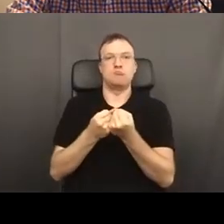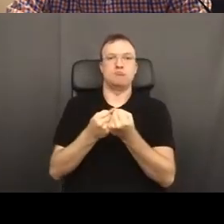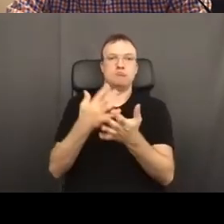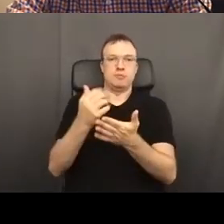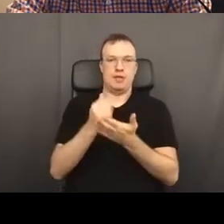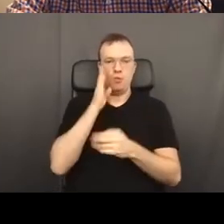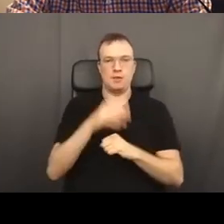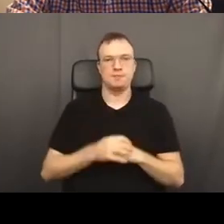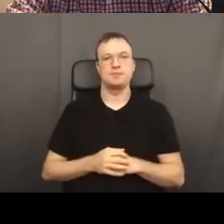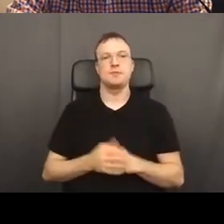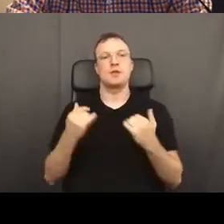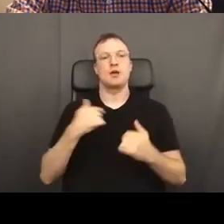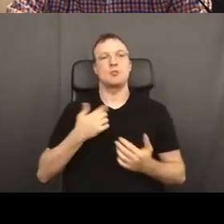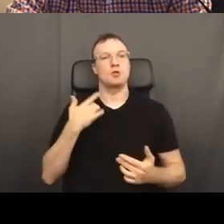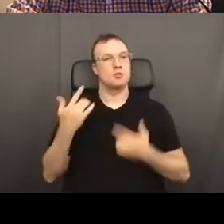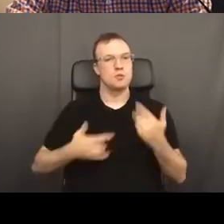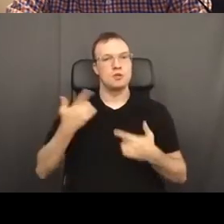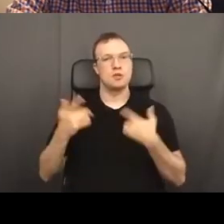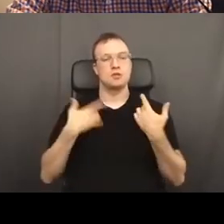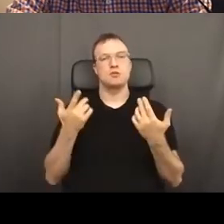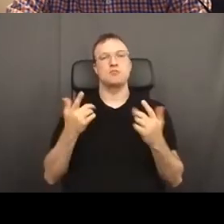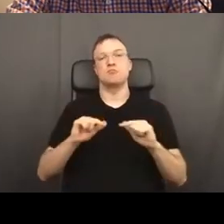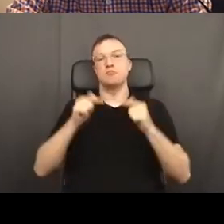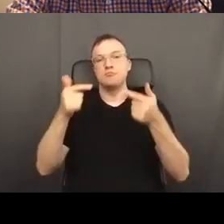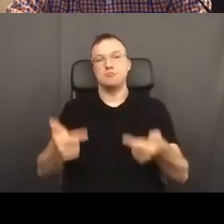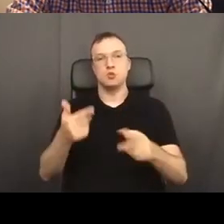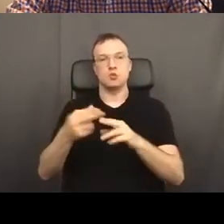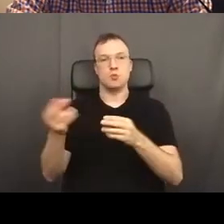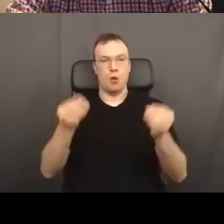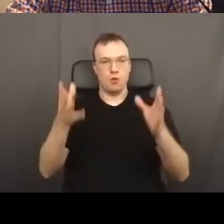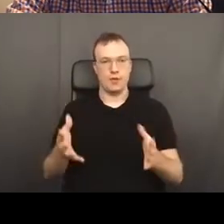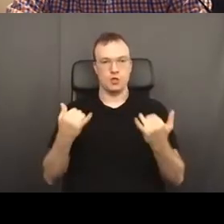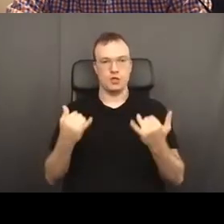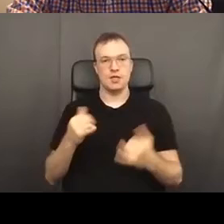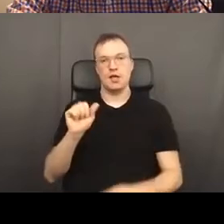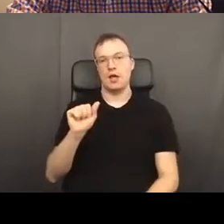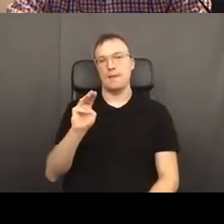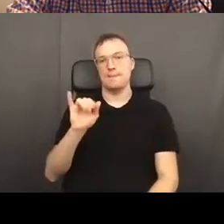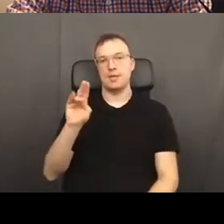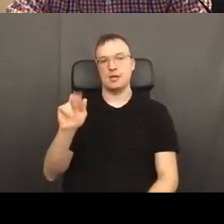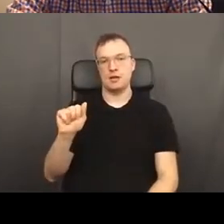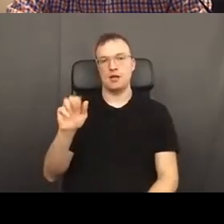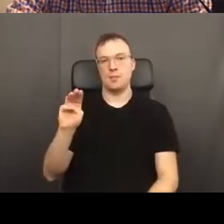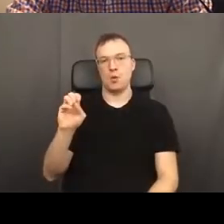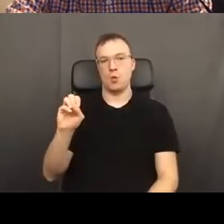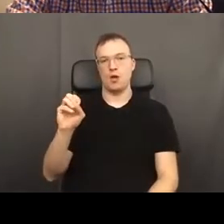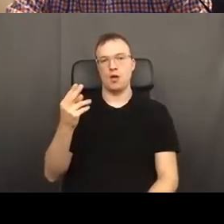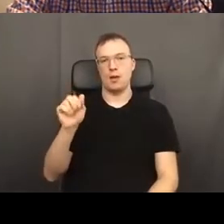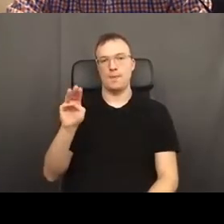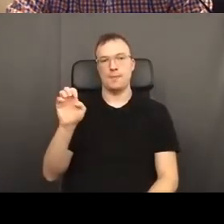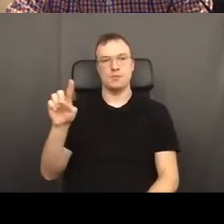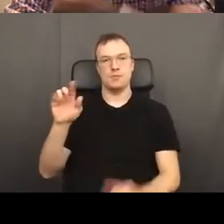And now I'm really thrilled to turn things over to our moderator tonight, Amina Mohamed, to introduce the panel. Thank you, enjoy.